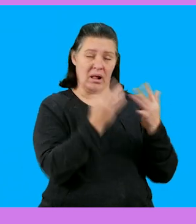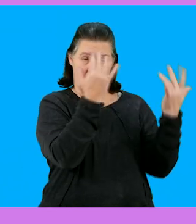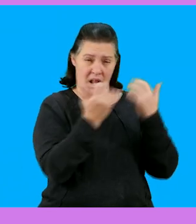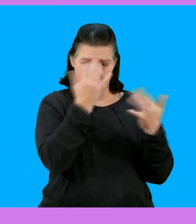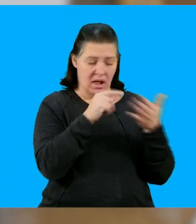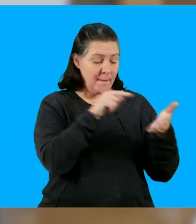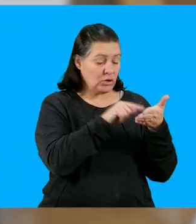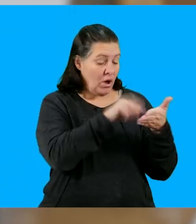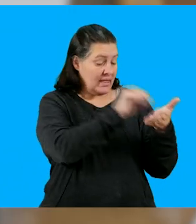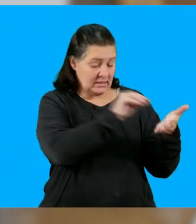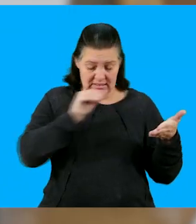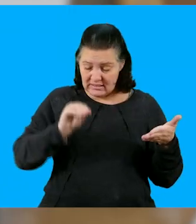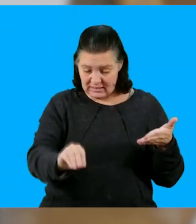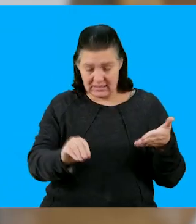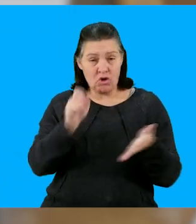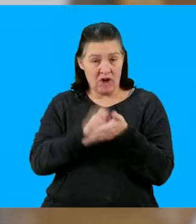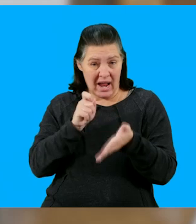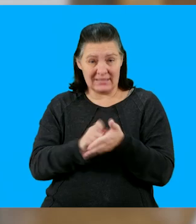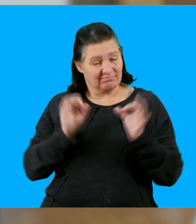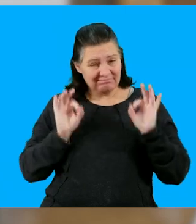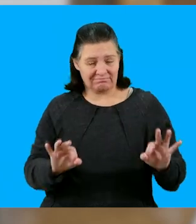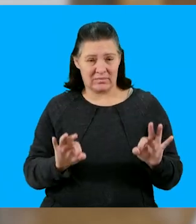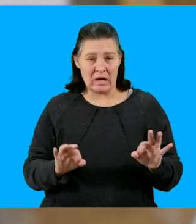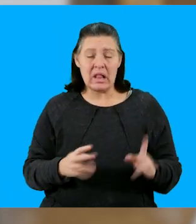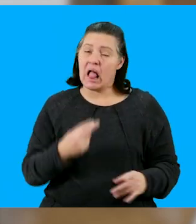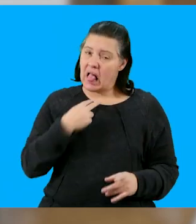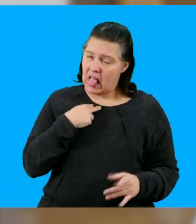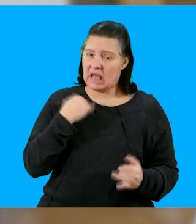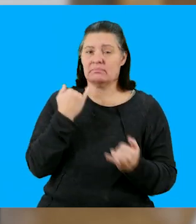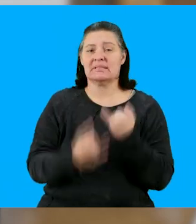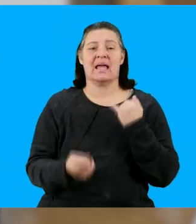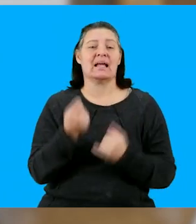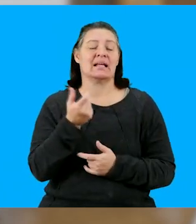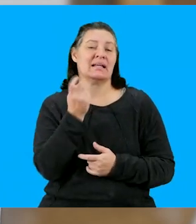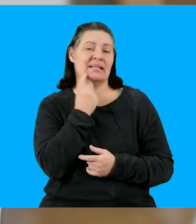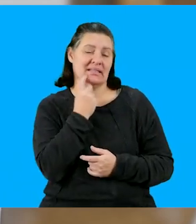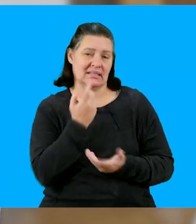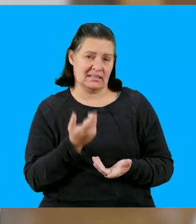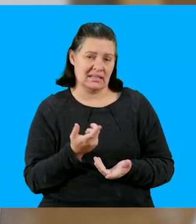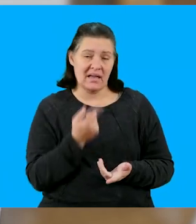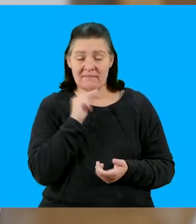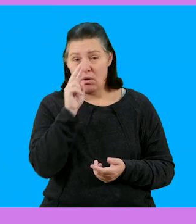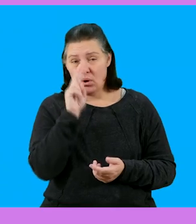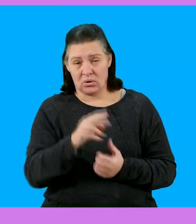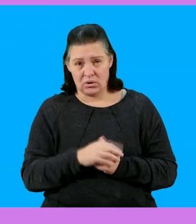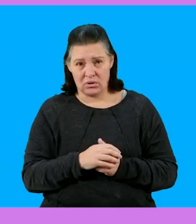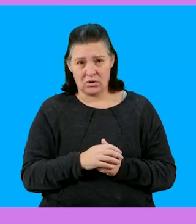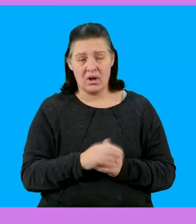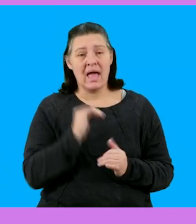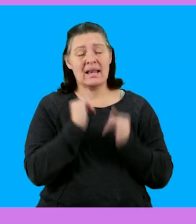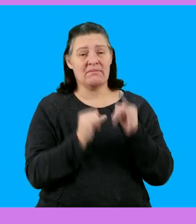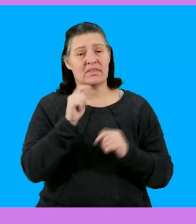of calculations, right? And it's so easy for us to copy from our calculator incorrectly. For example, if you look here,